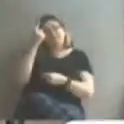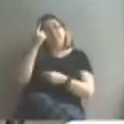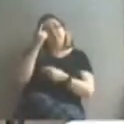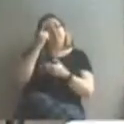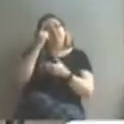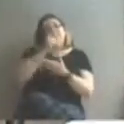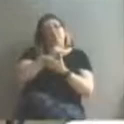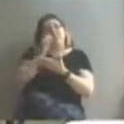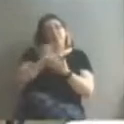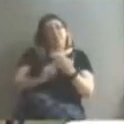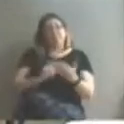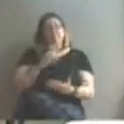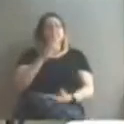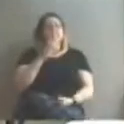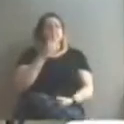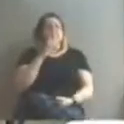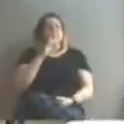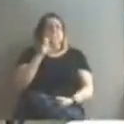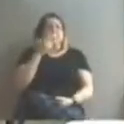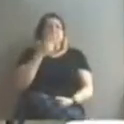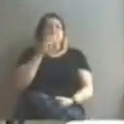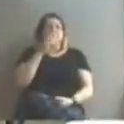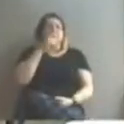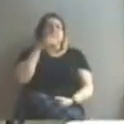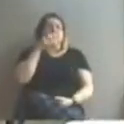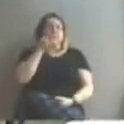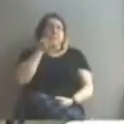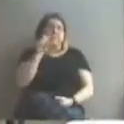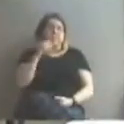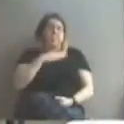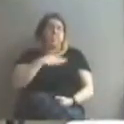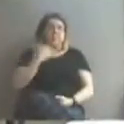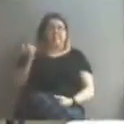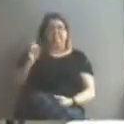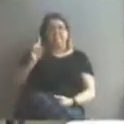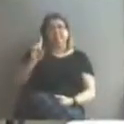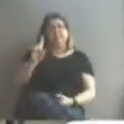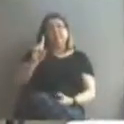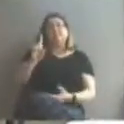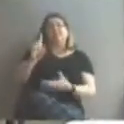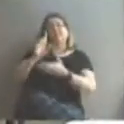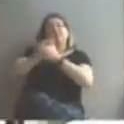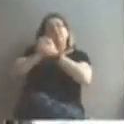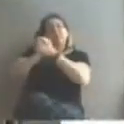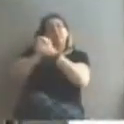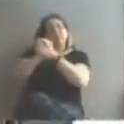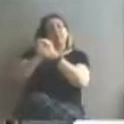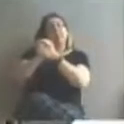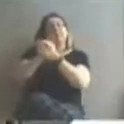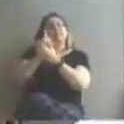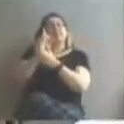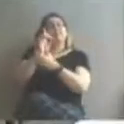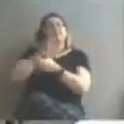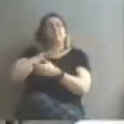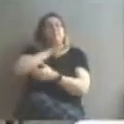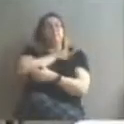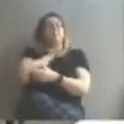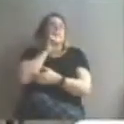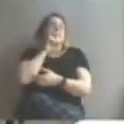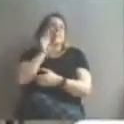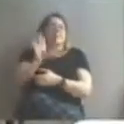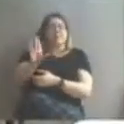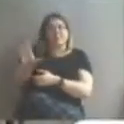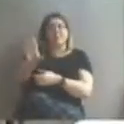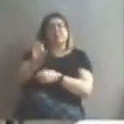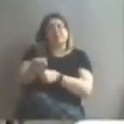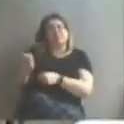arts. Dr. Hargens, please come forward to congratulate and thank our board members for their outstanding commitment, efforts, and